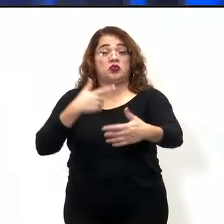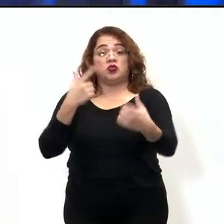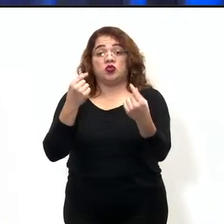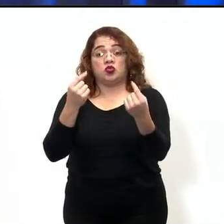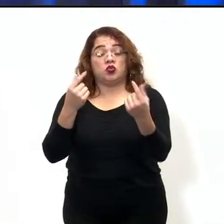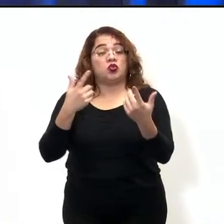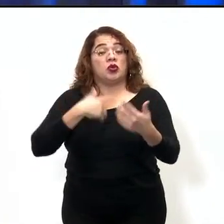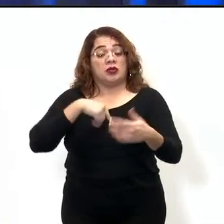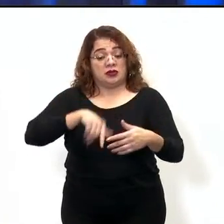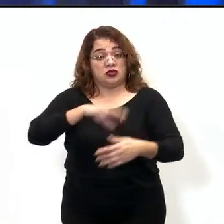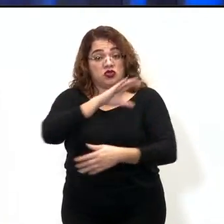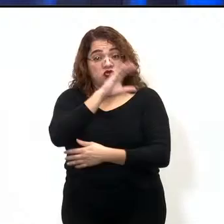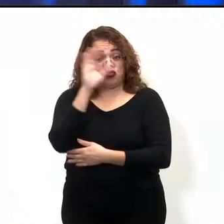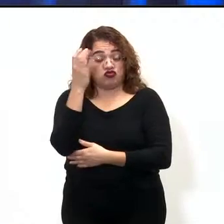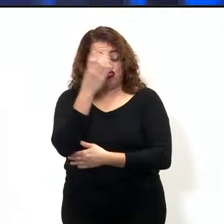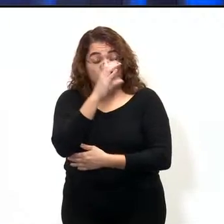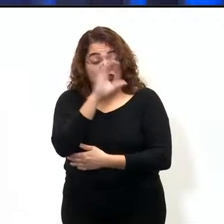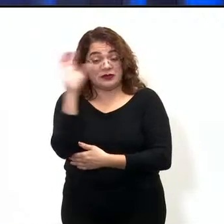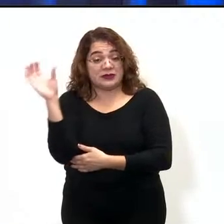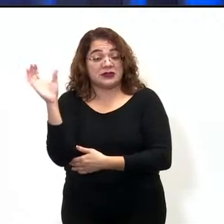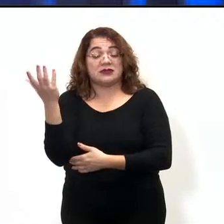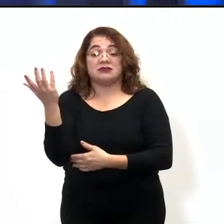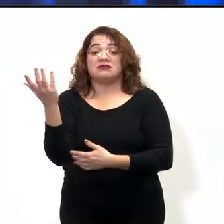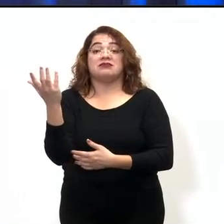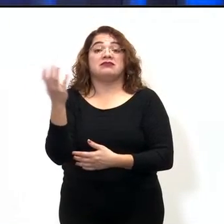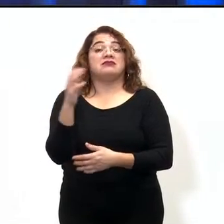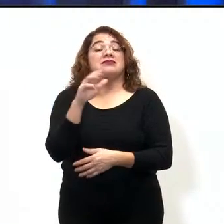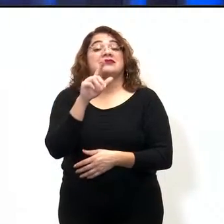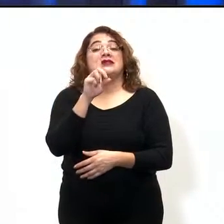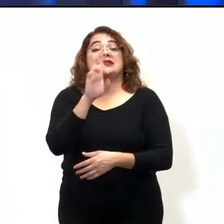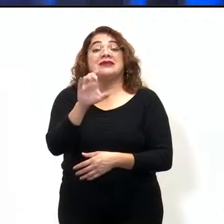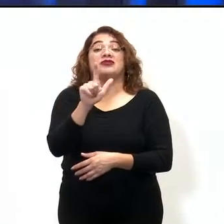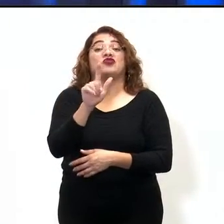with Matthew, alone, on Christmas